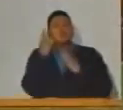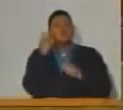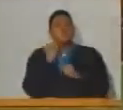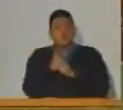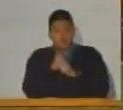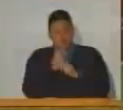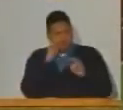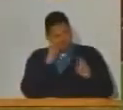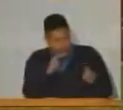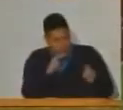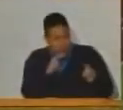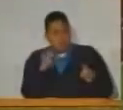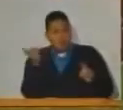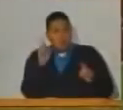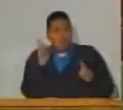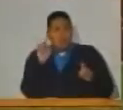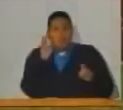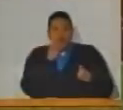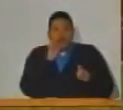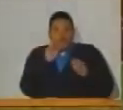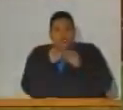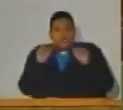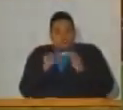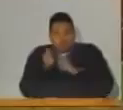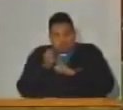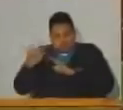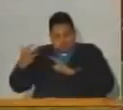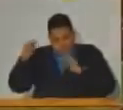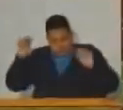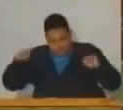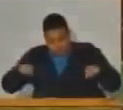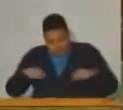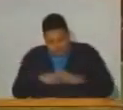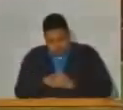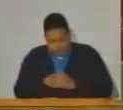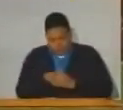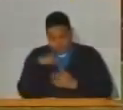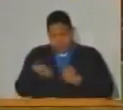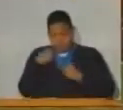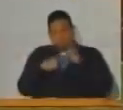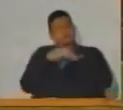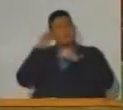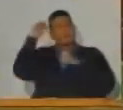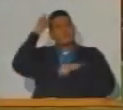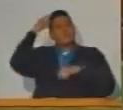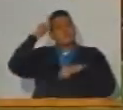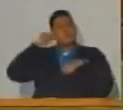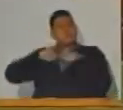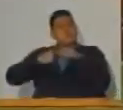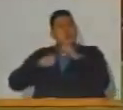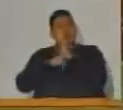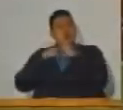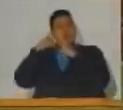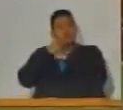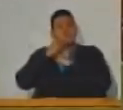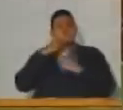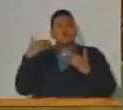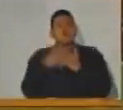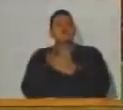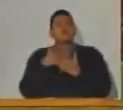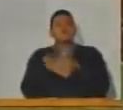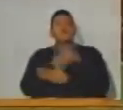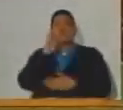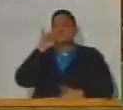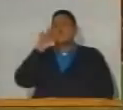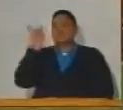on irrigation expansion. This year, the government will commence the construction of a brand new